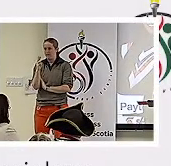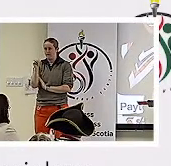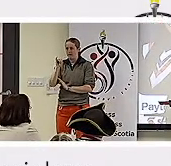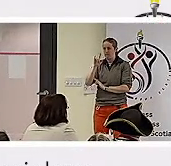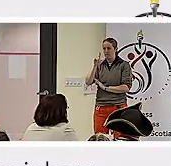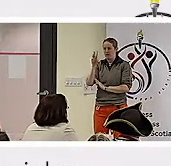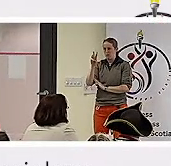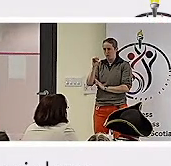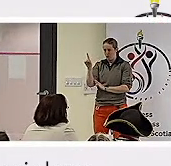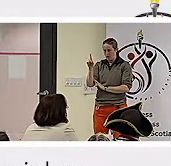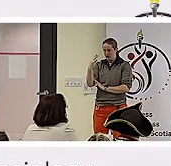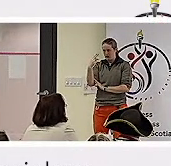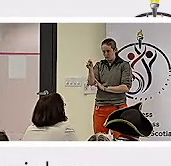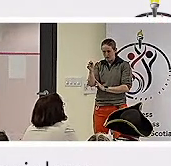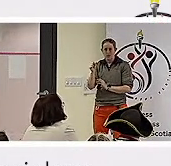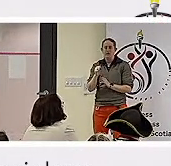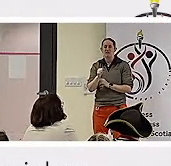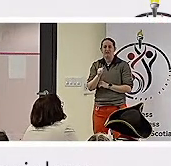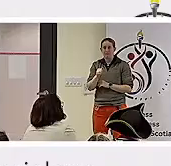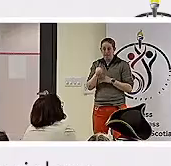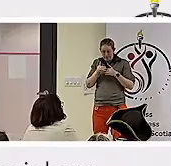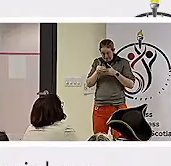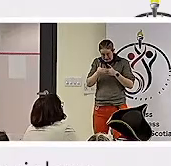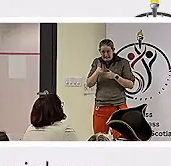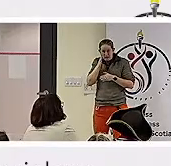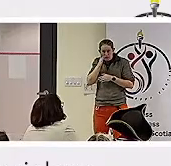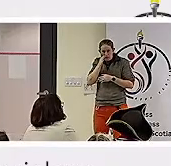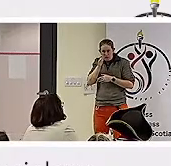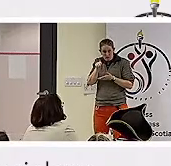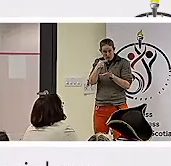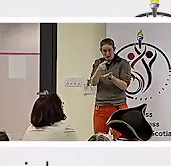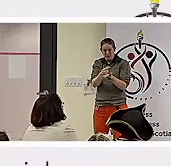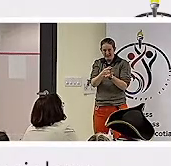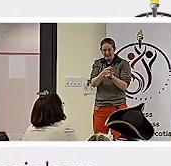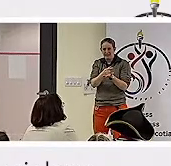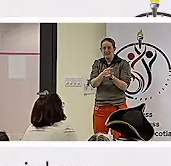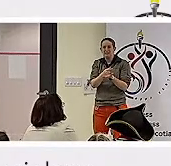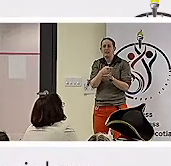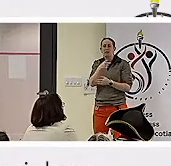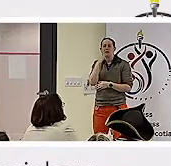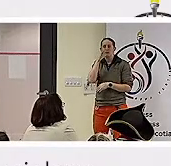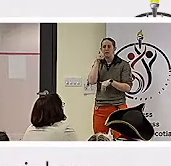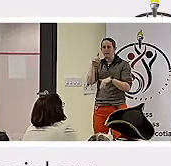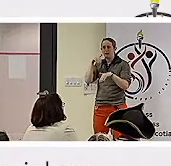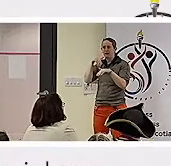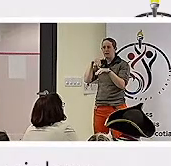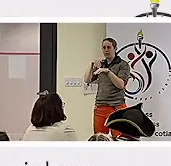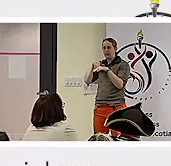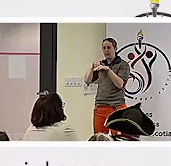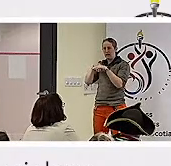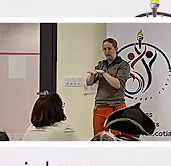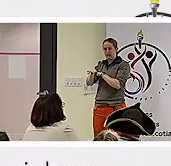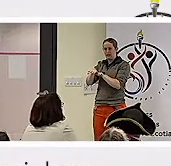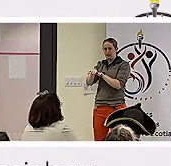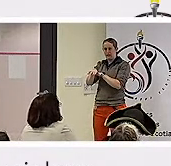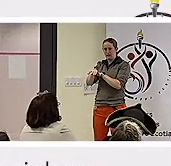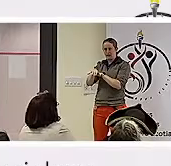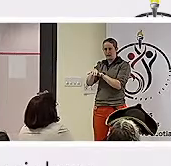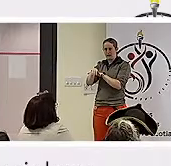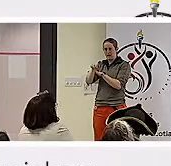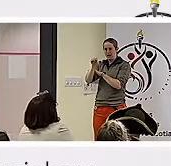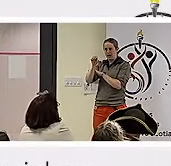to be graduating in a few weeks. Peyton will be pursuing post-secondary education at St.